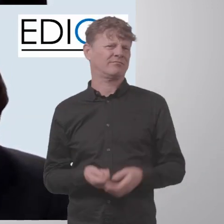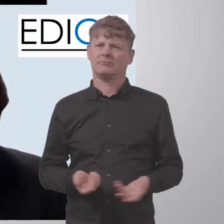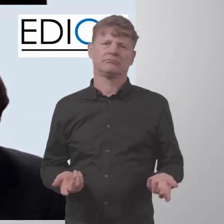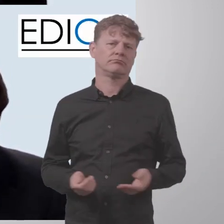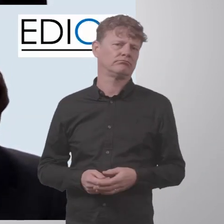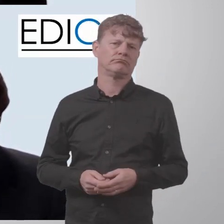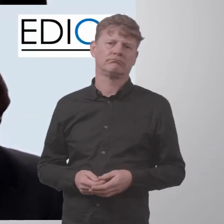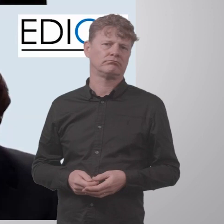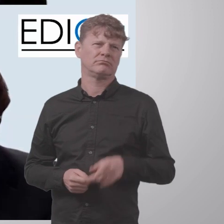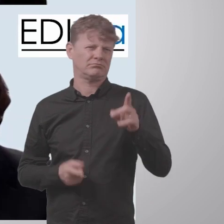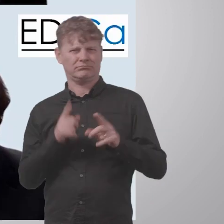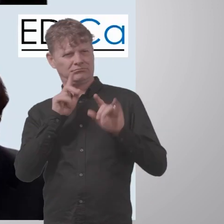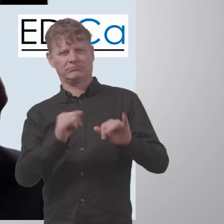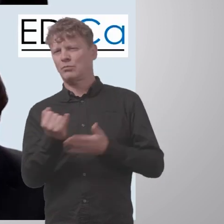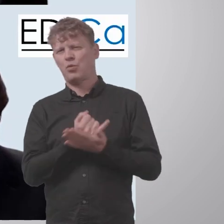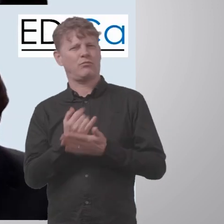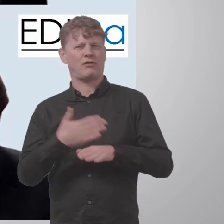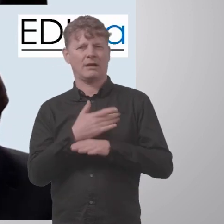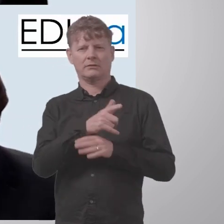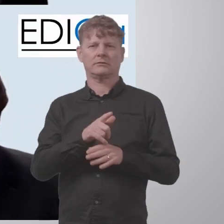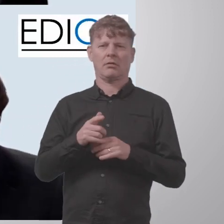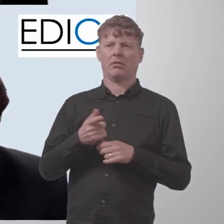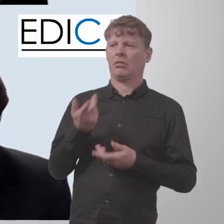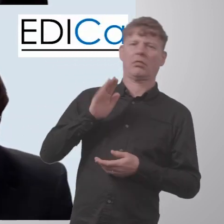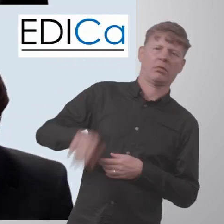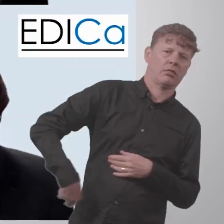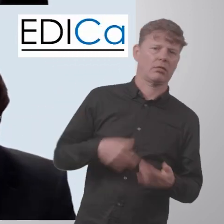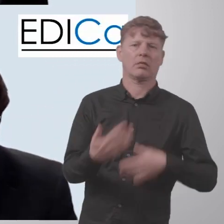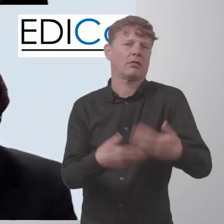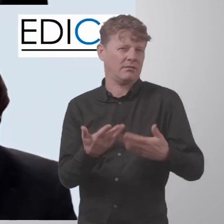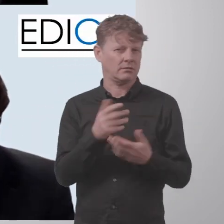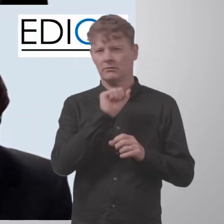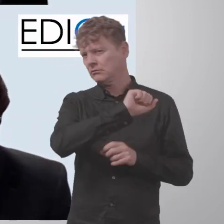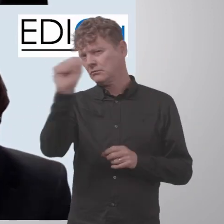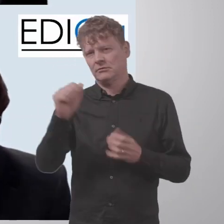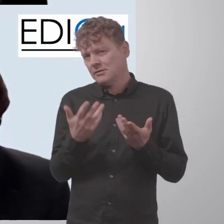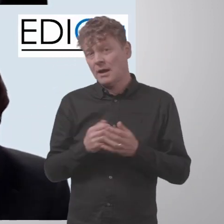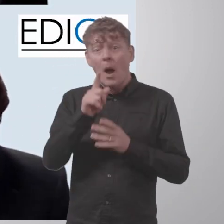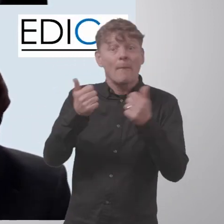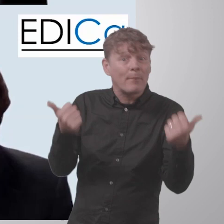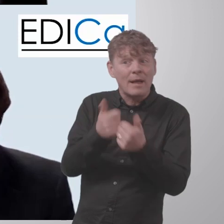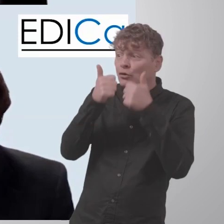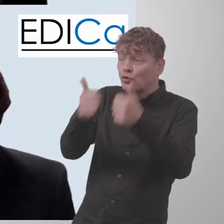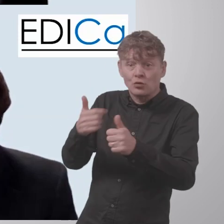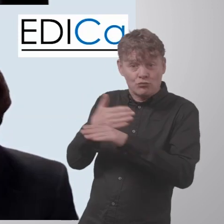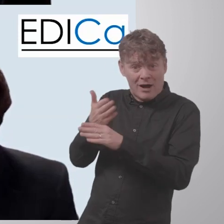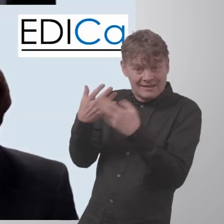does generally prevail. Although, like I said before, there's plenty of good practice out there. It's just not enough, that's